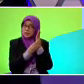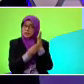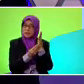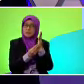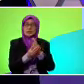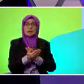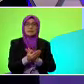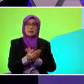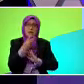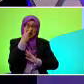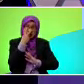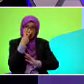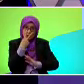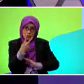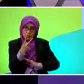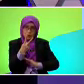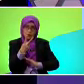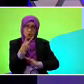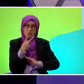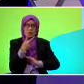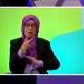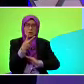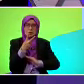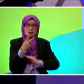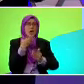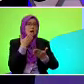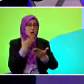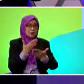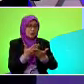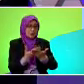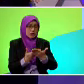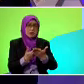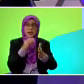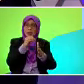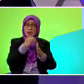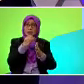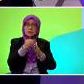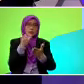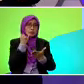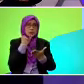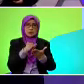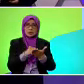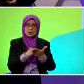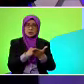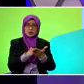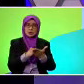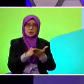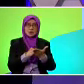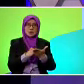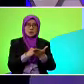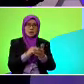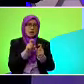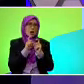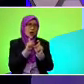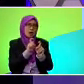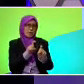think, is it good or bad? Does it bring any harmful effects, or there's nothing to worry about? So that